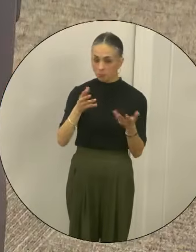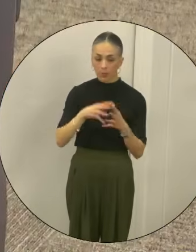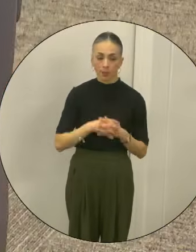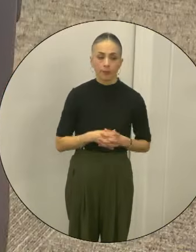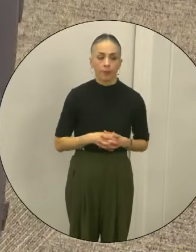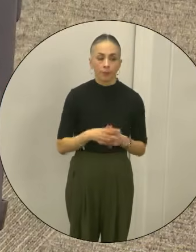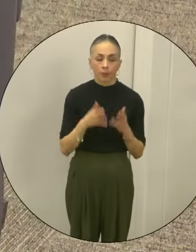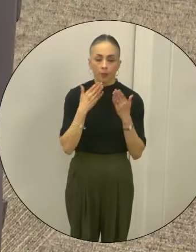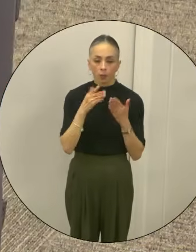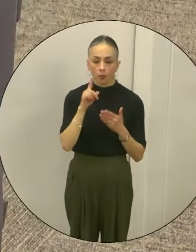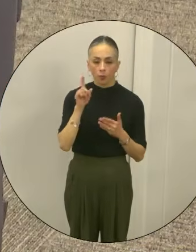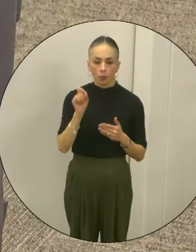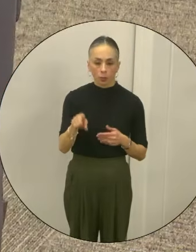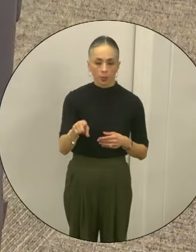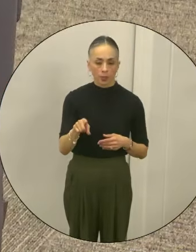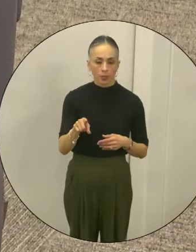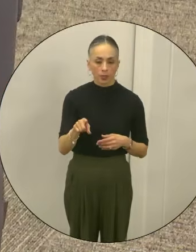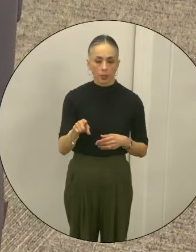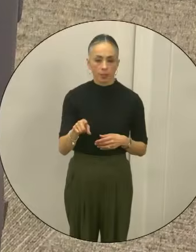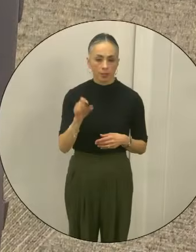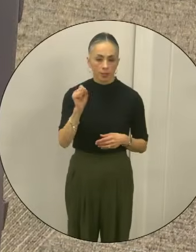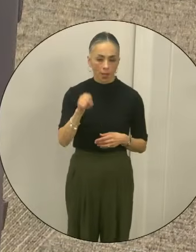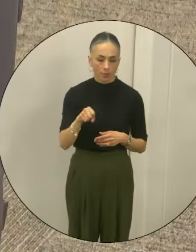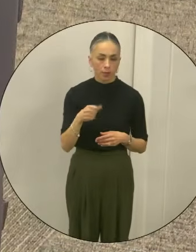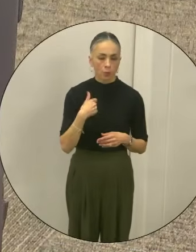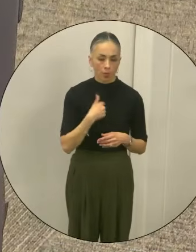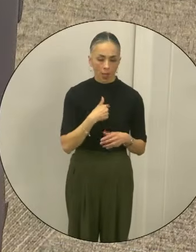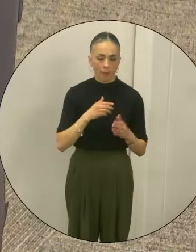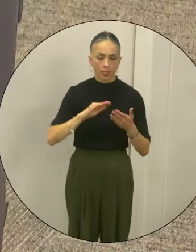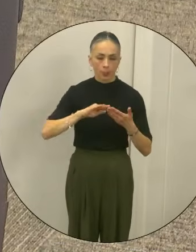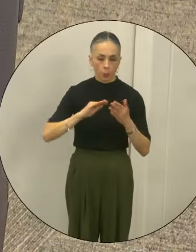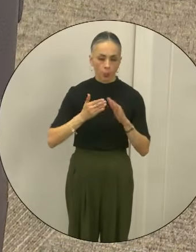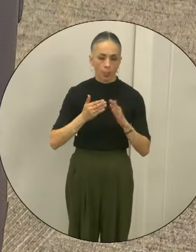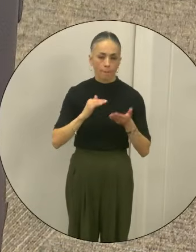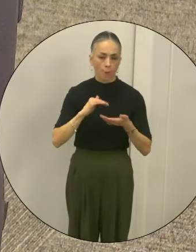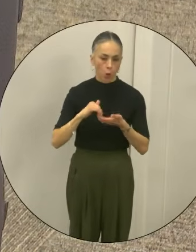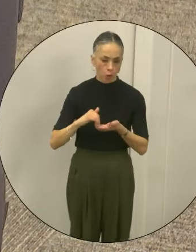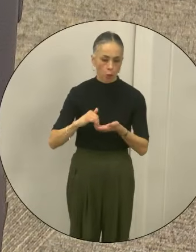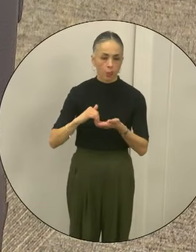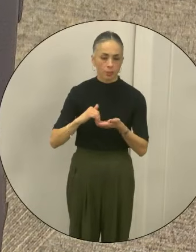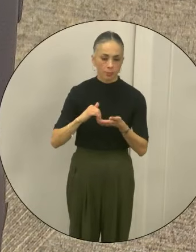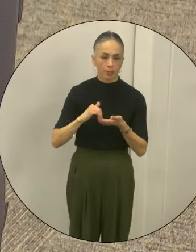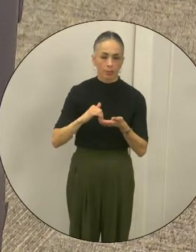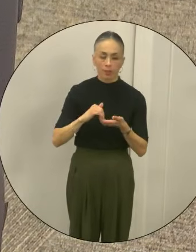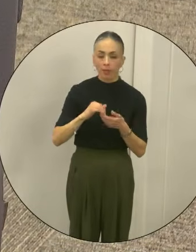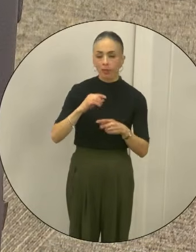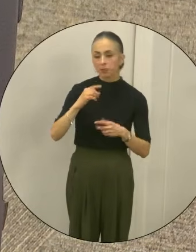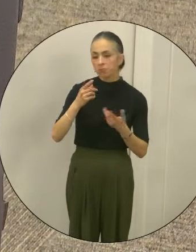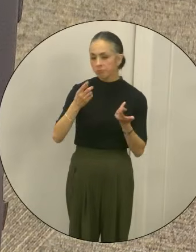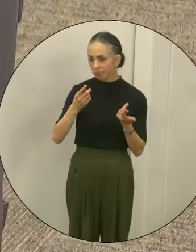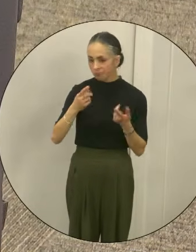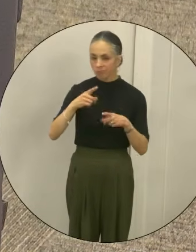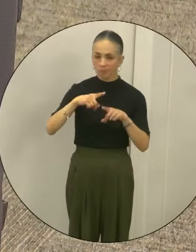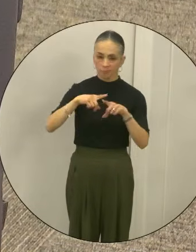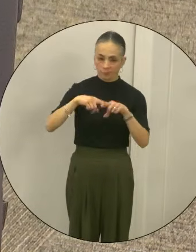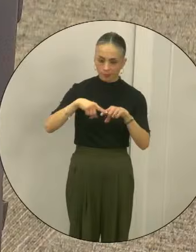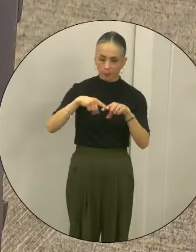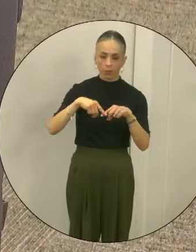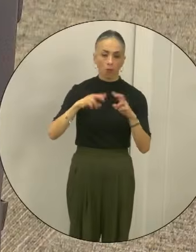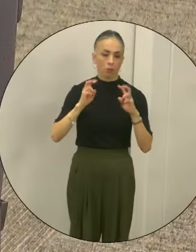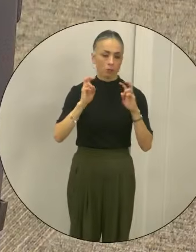Thank you for the question. Yes, we do have community partners. Some of the community partners, it varies based on the topics that